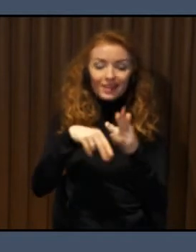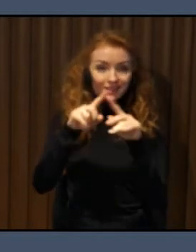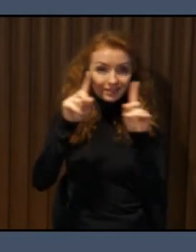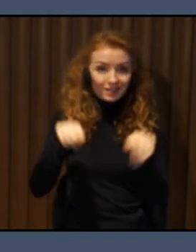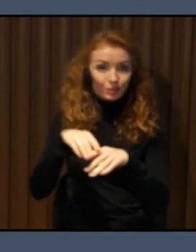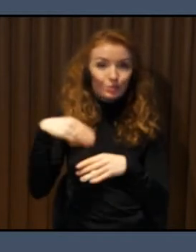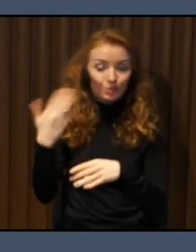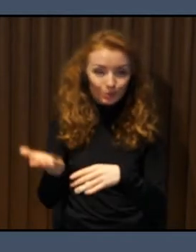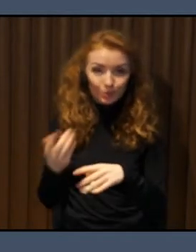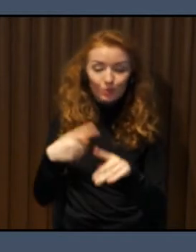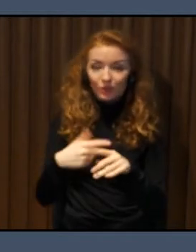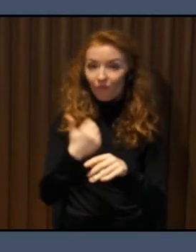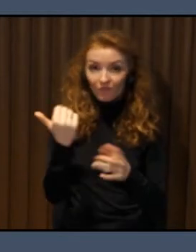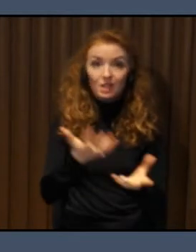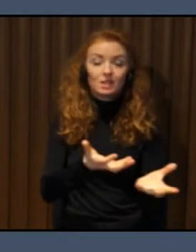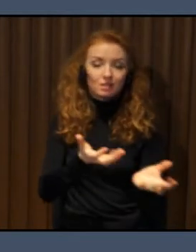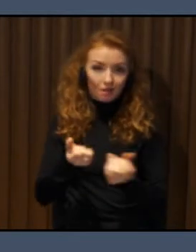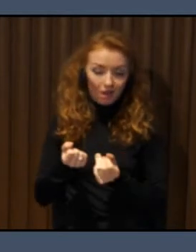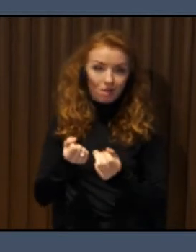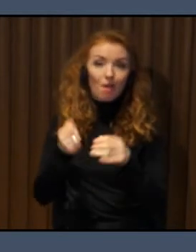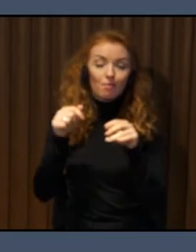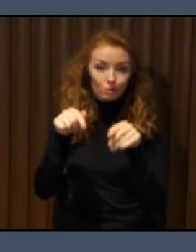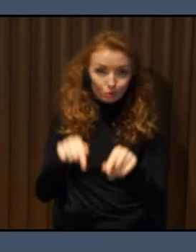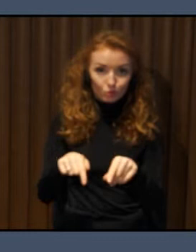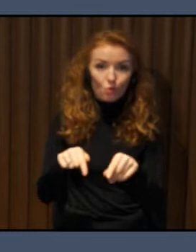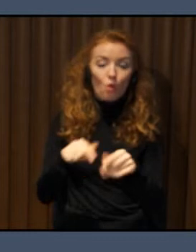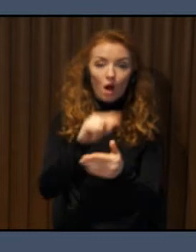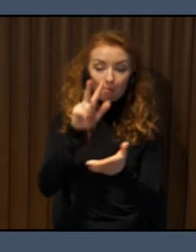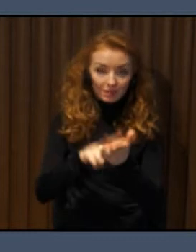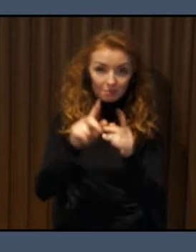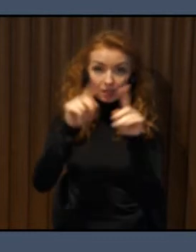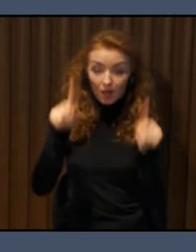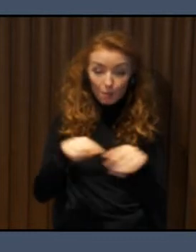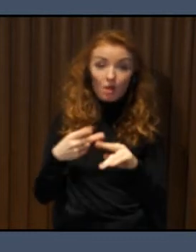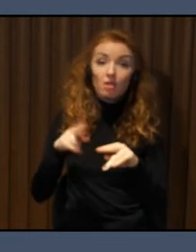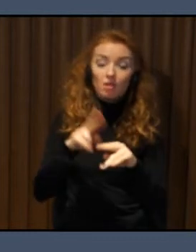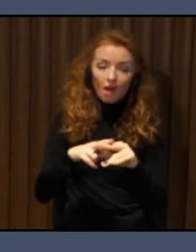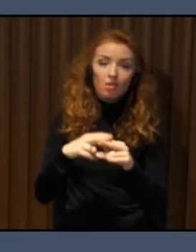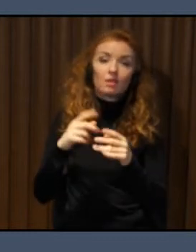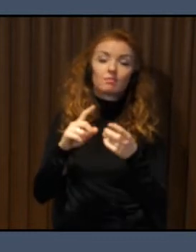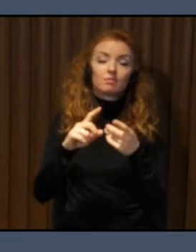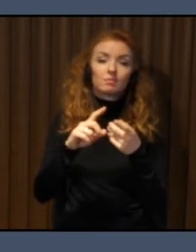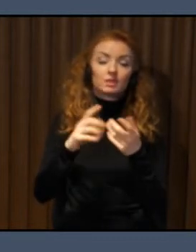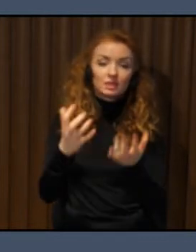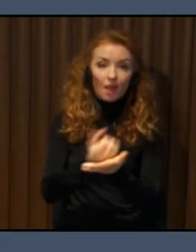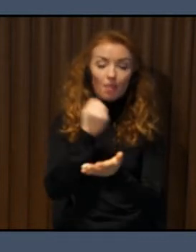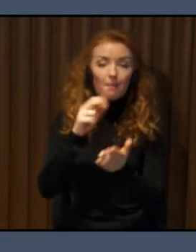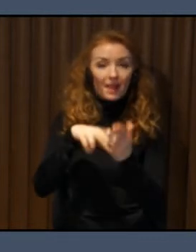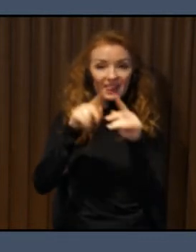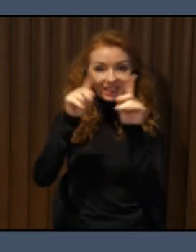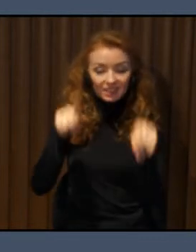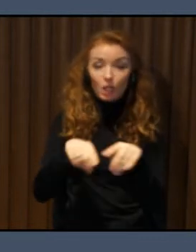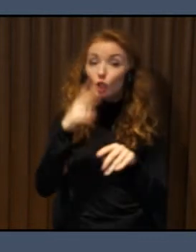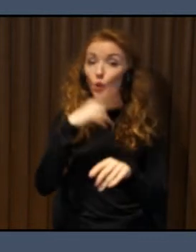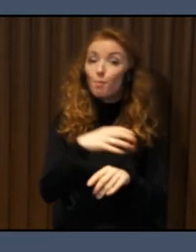business permit from the Tel Aviv municipality. We did all of the checks with A-Check. In Jerusalem, with A-Check, we checked all